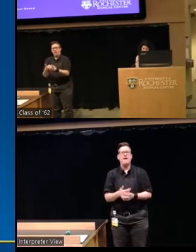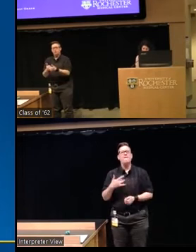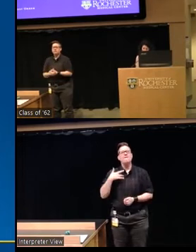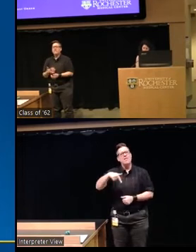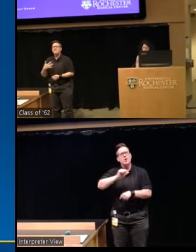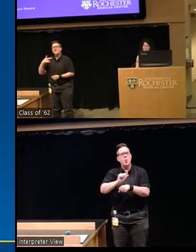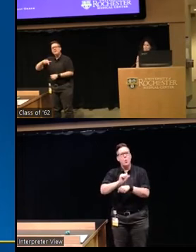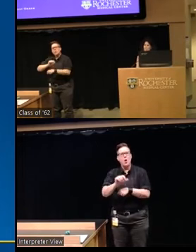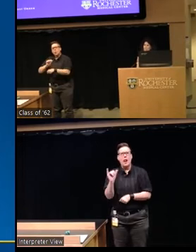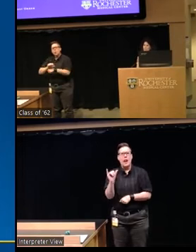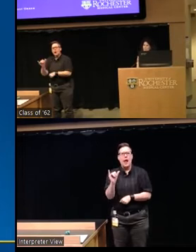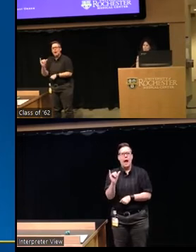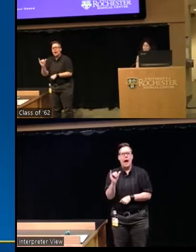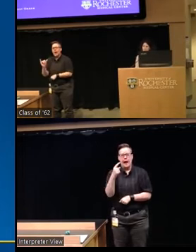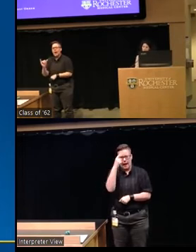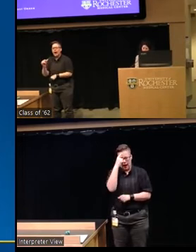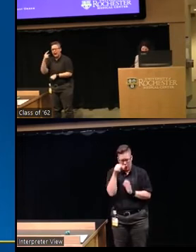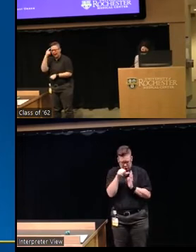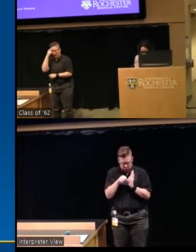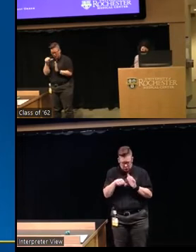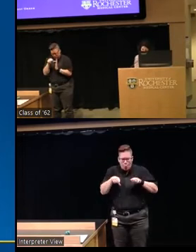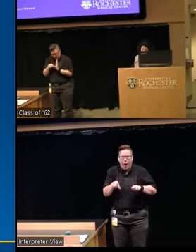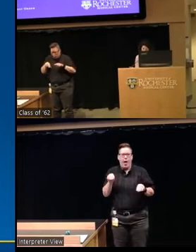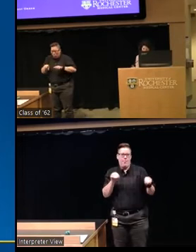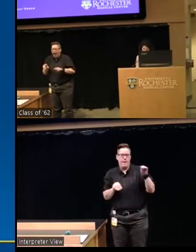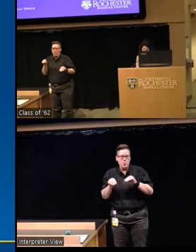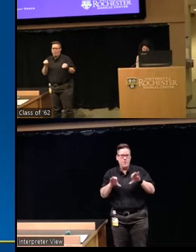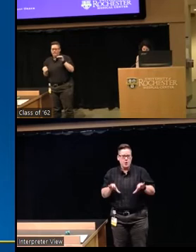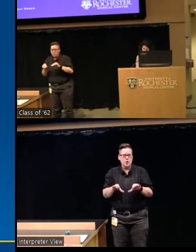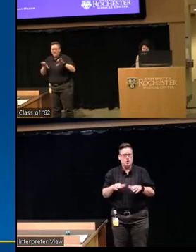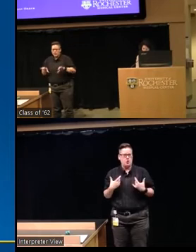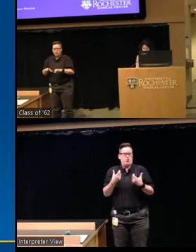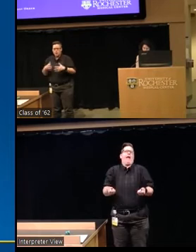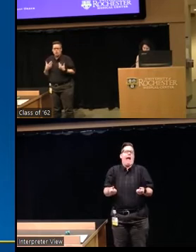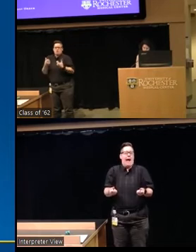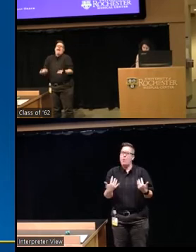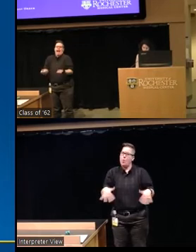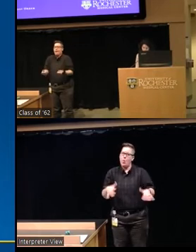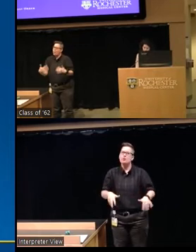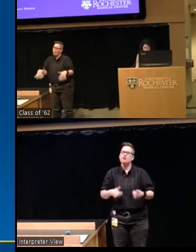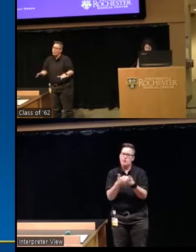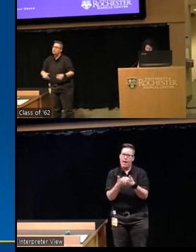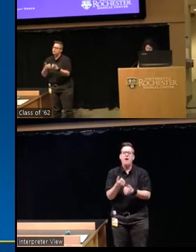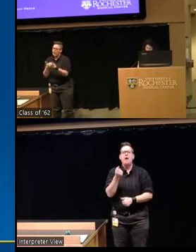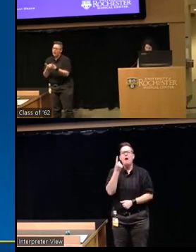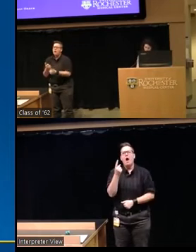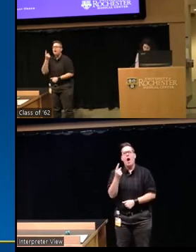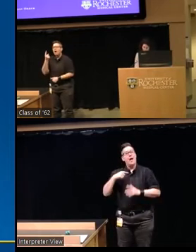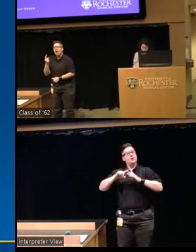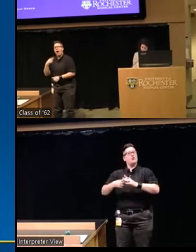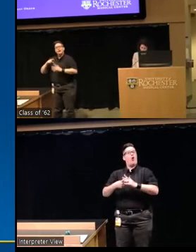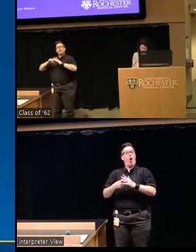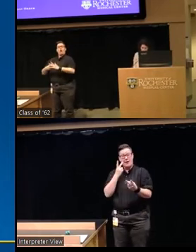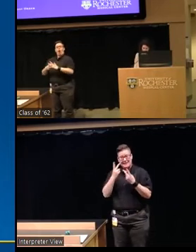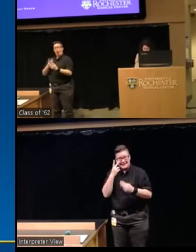as almost like a psychic surgery while people are actually moving and doing their rehab. It's really, really challenging. However, what I did not know when I